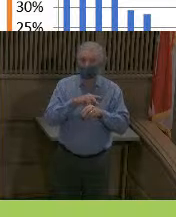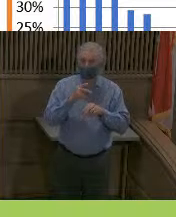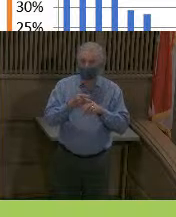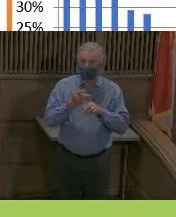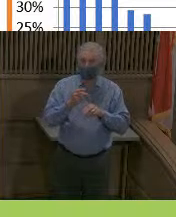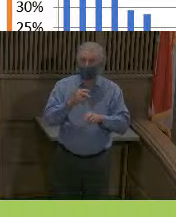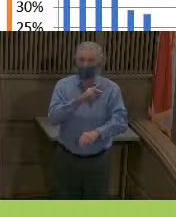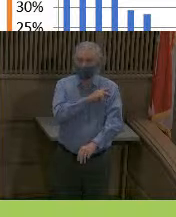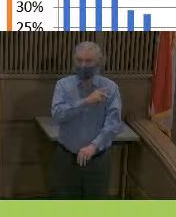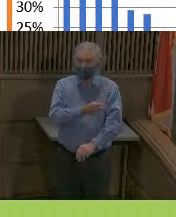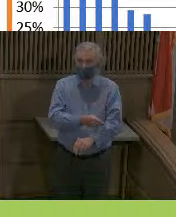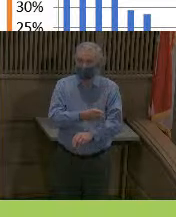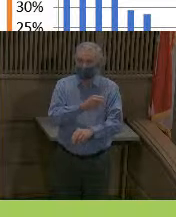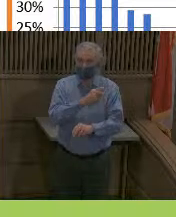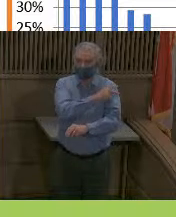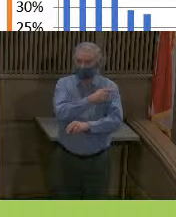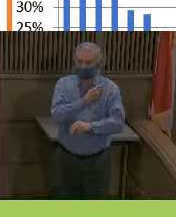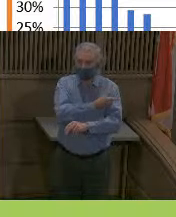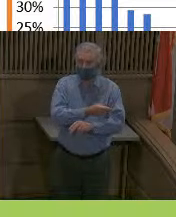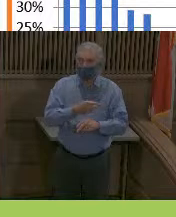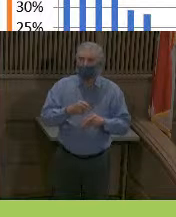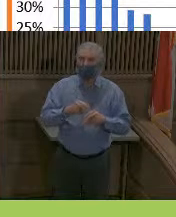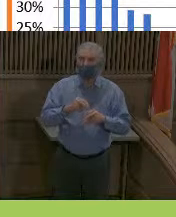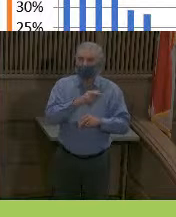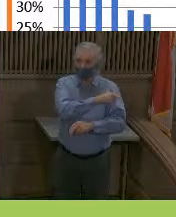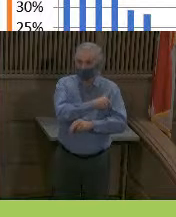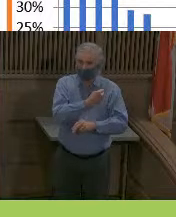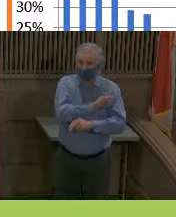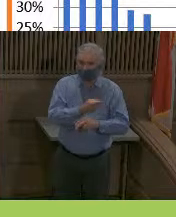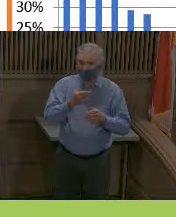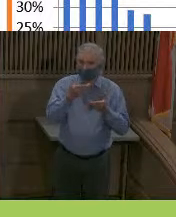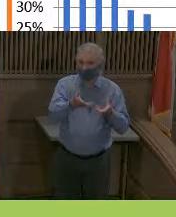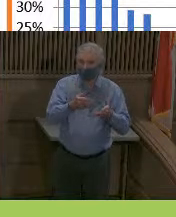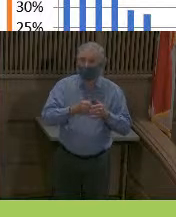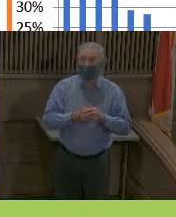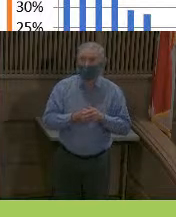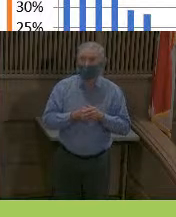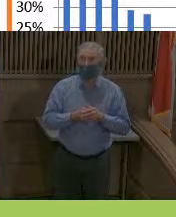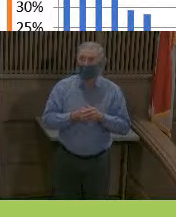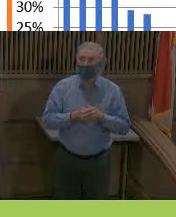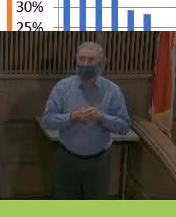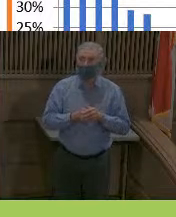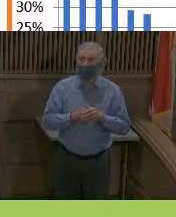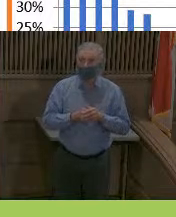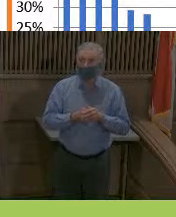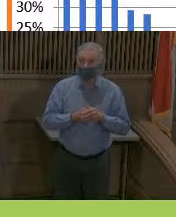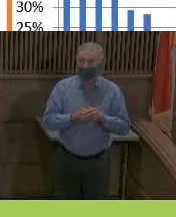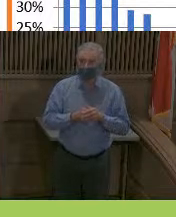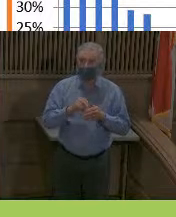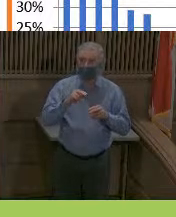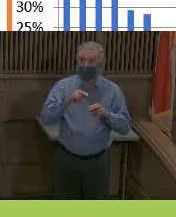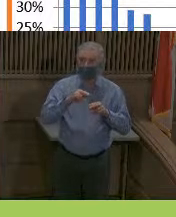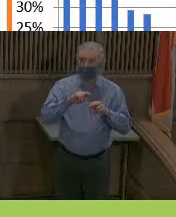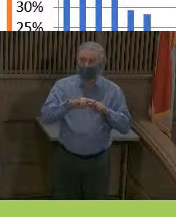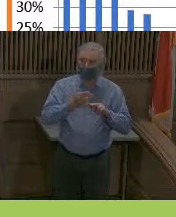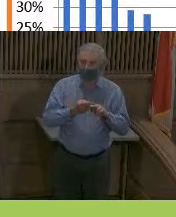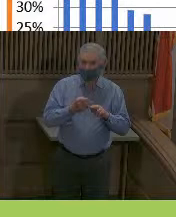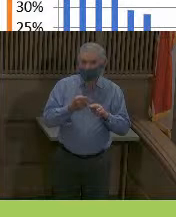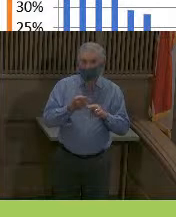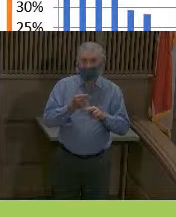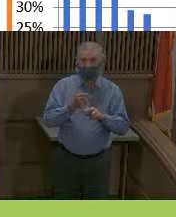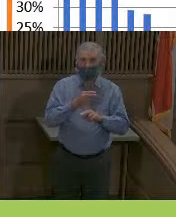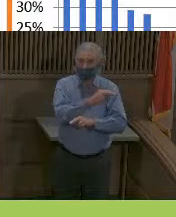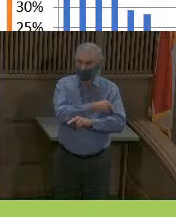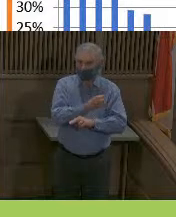low census. Our ICUs, where our sickest patients go, are still full and still at capacity. That's the way around the state and around the